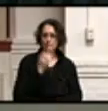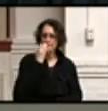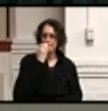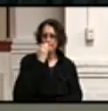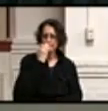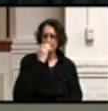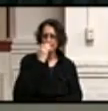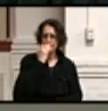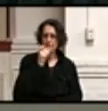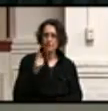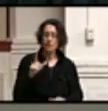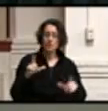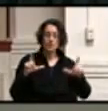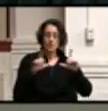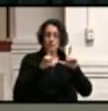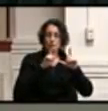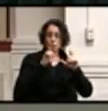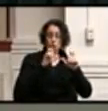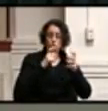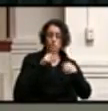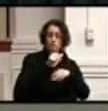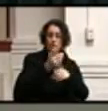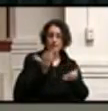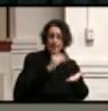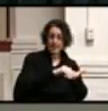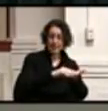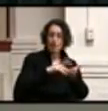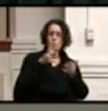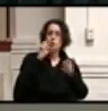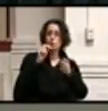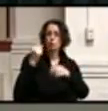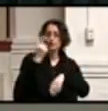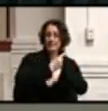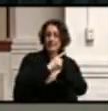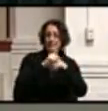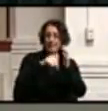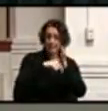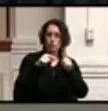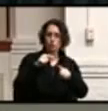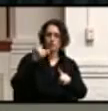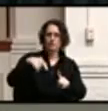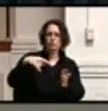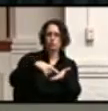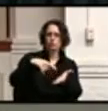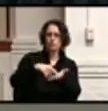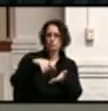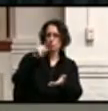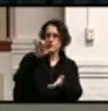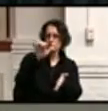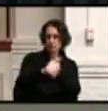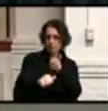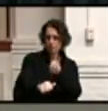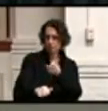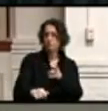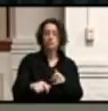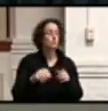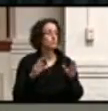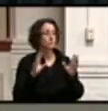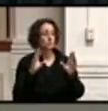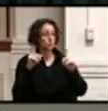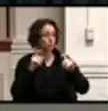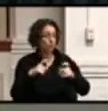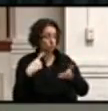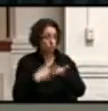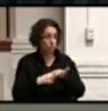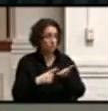days from the time the license is supposed to be renewed. Okay. Any further discussion? Any more questions?